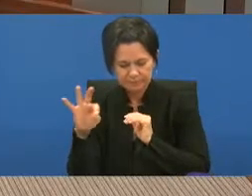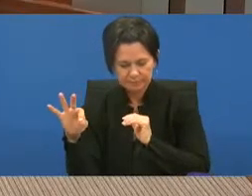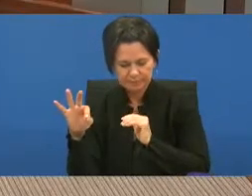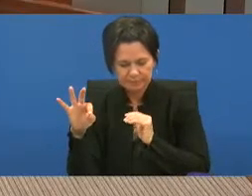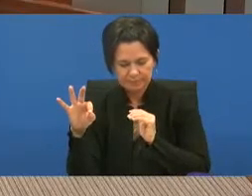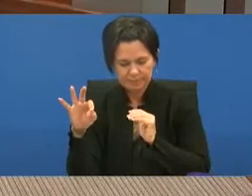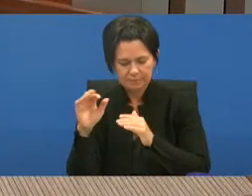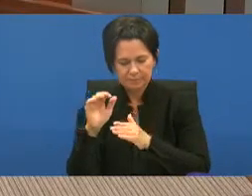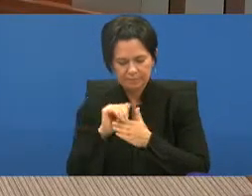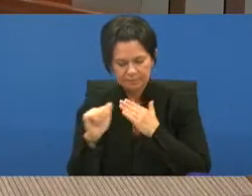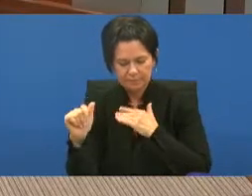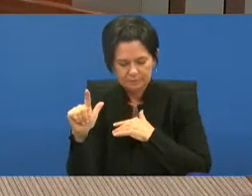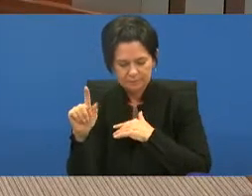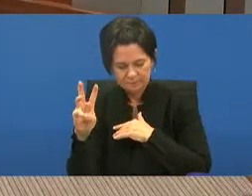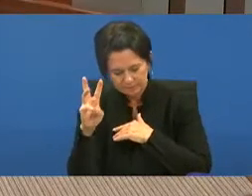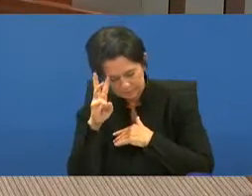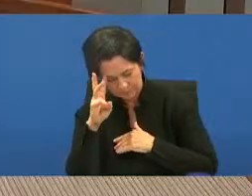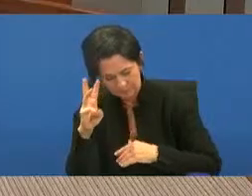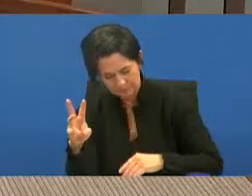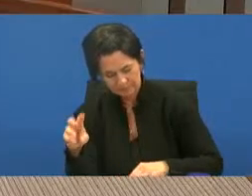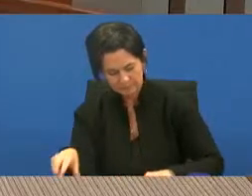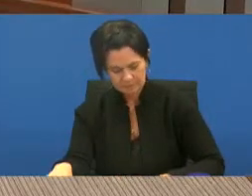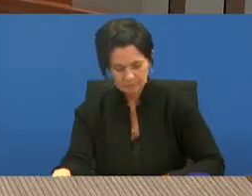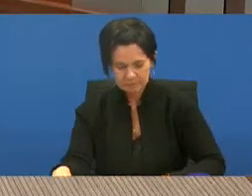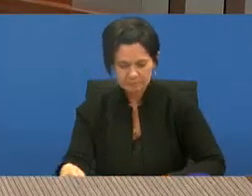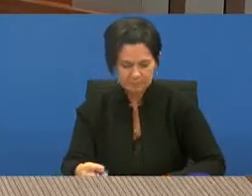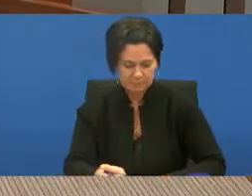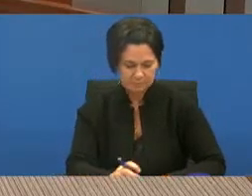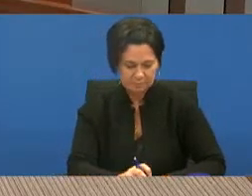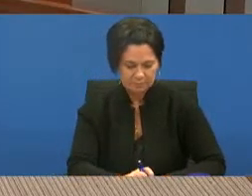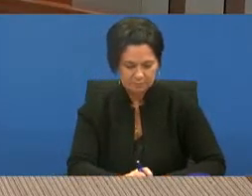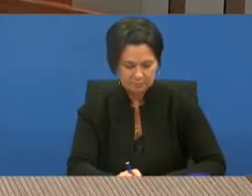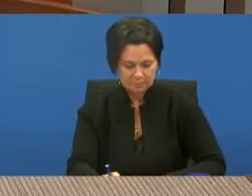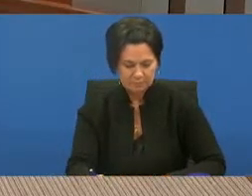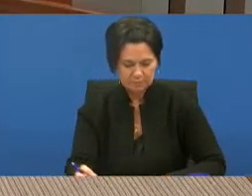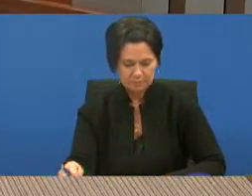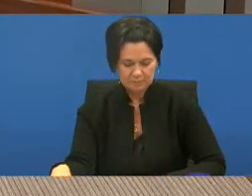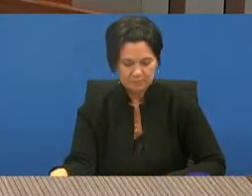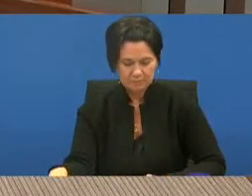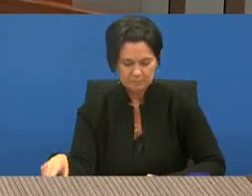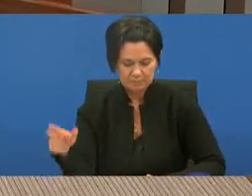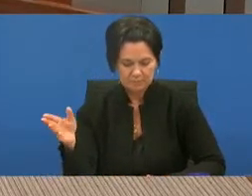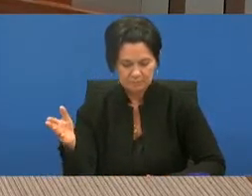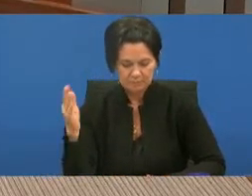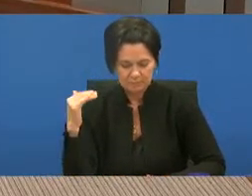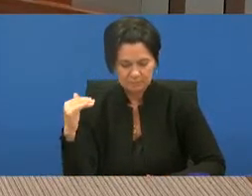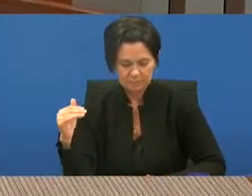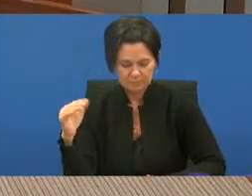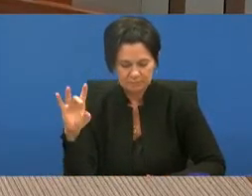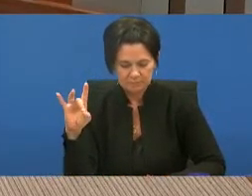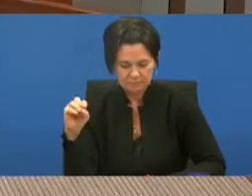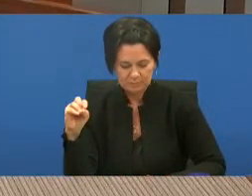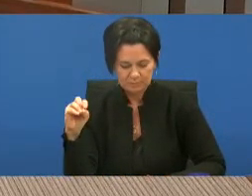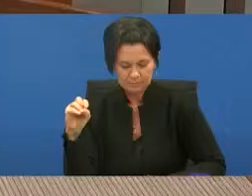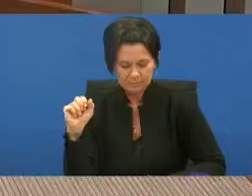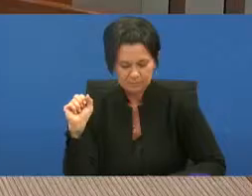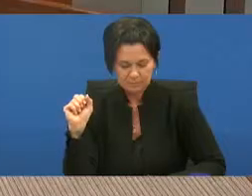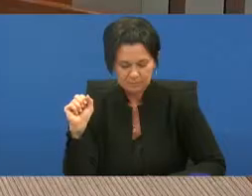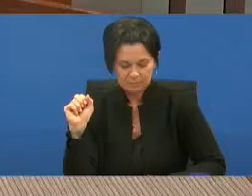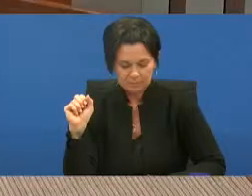$224,899.26. Anyone here wishing to speak on this item? Seeing none, go to council. We have a motion by Councilwoman Adams. We have a